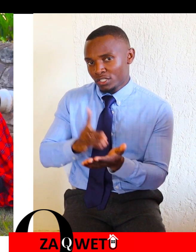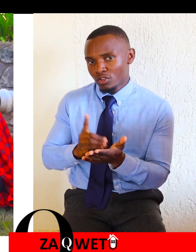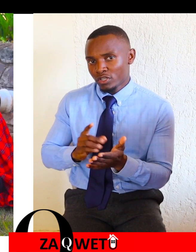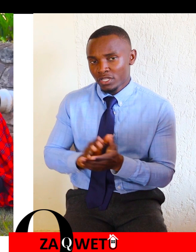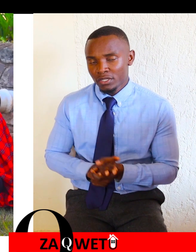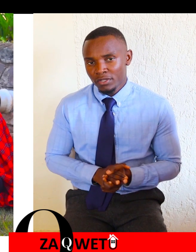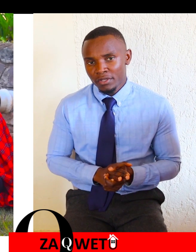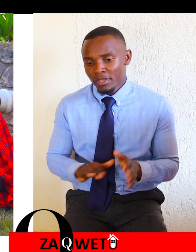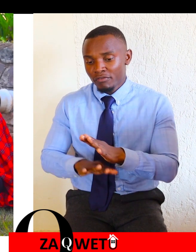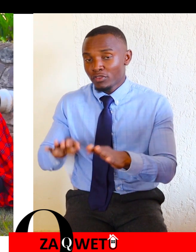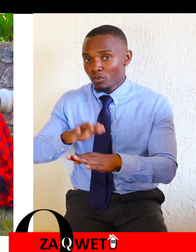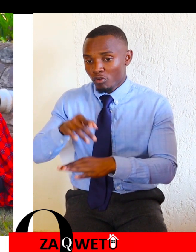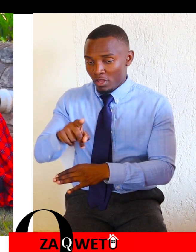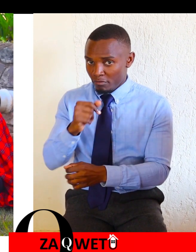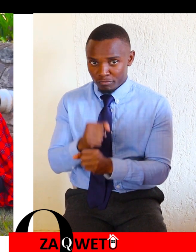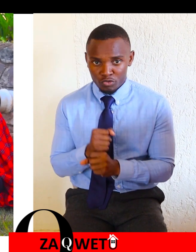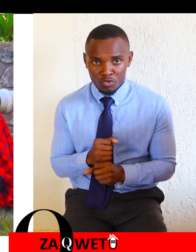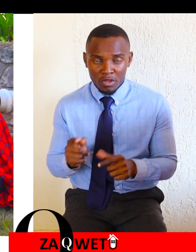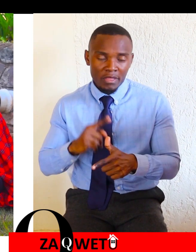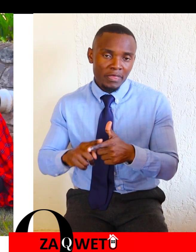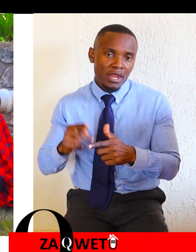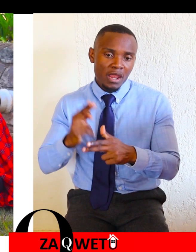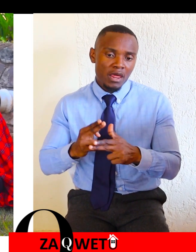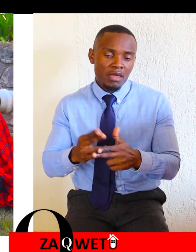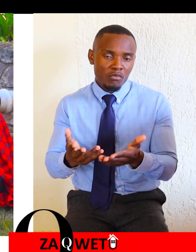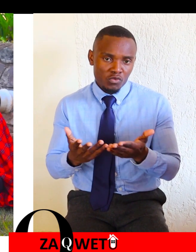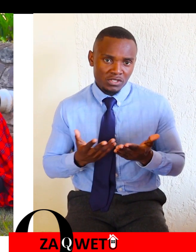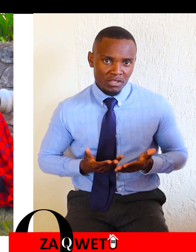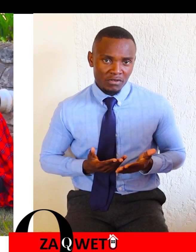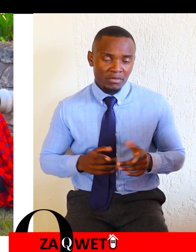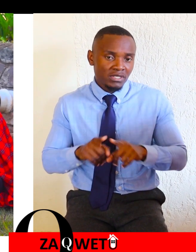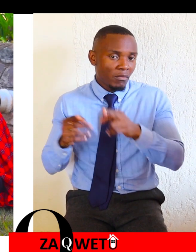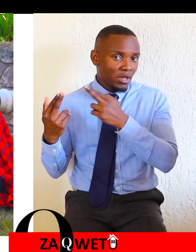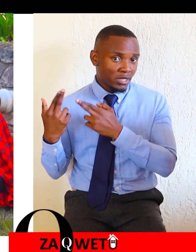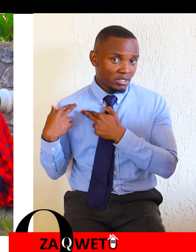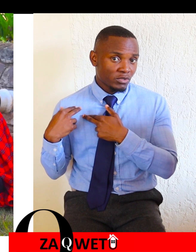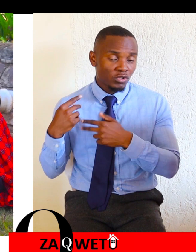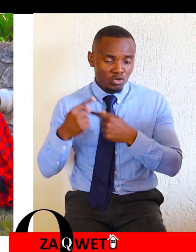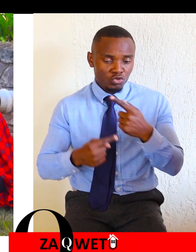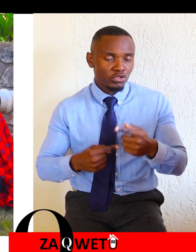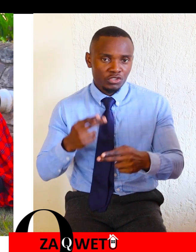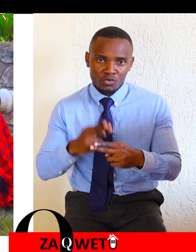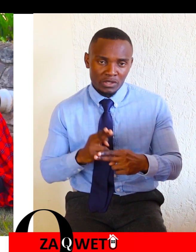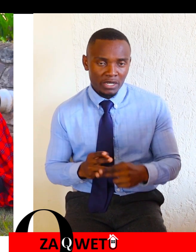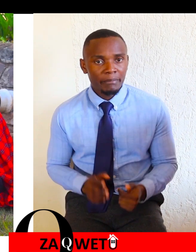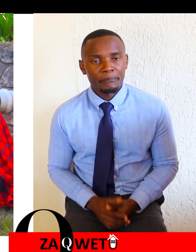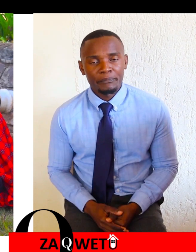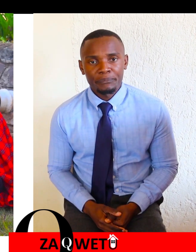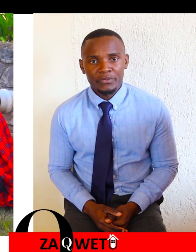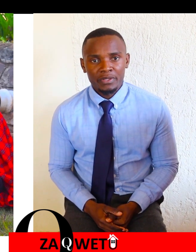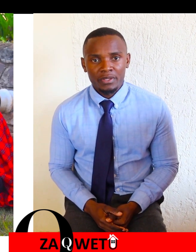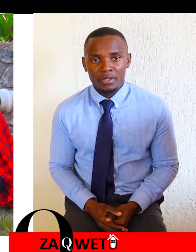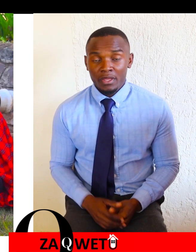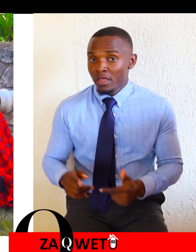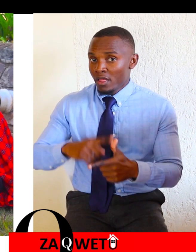the trail of what he did that was perceived as good. And I was given that responsibility to carry on with